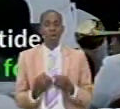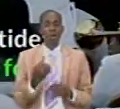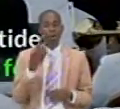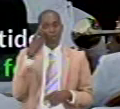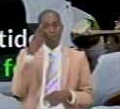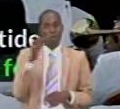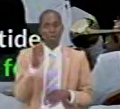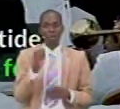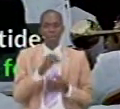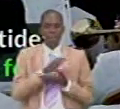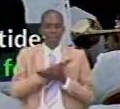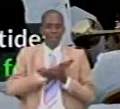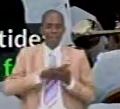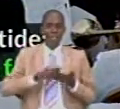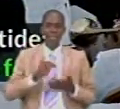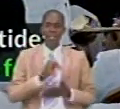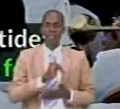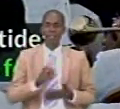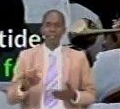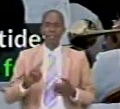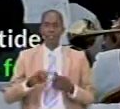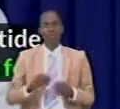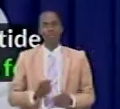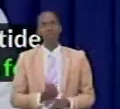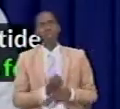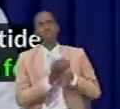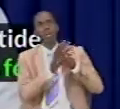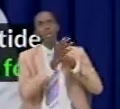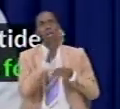go for a place